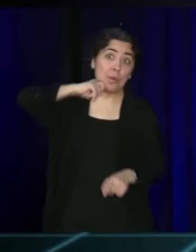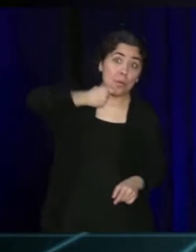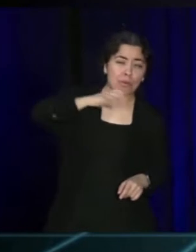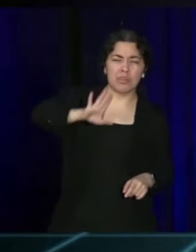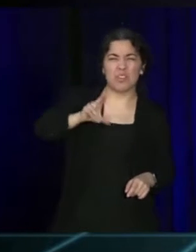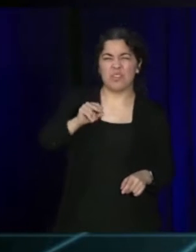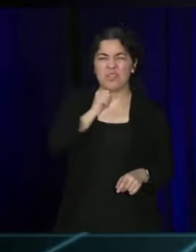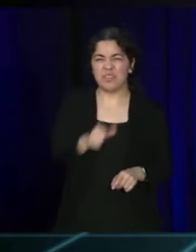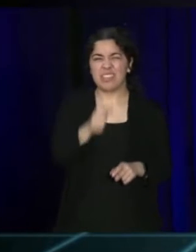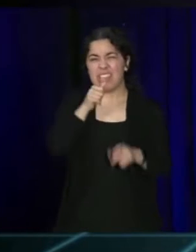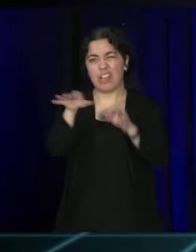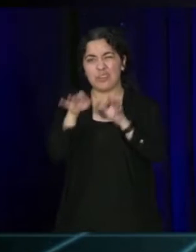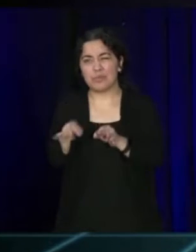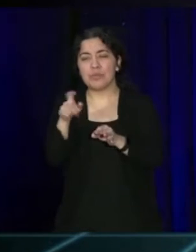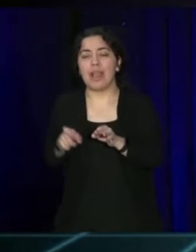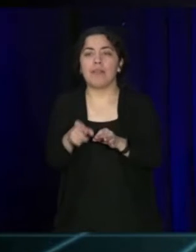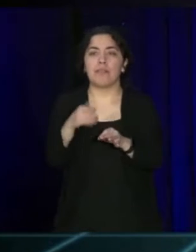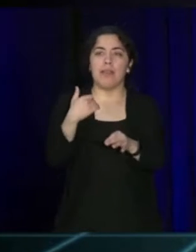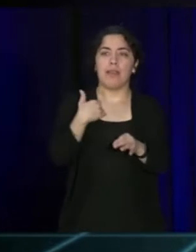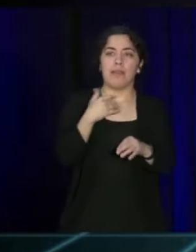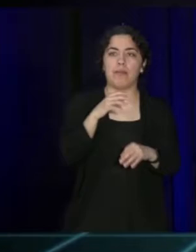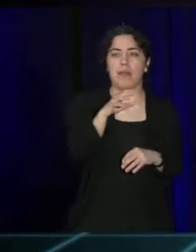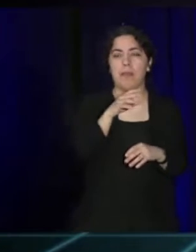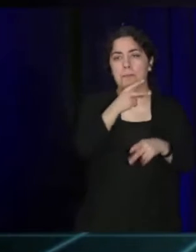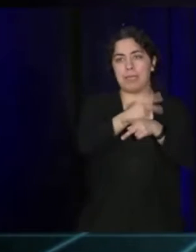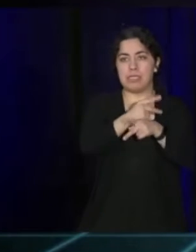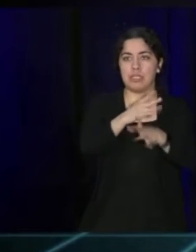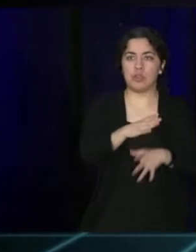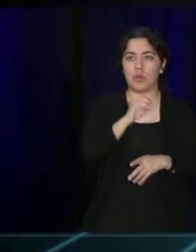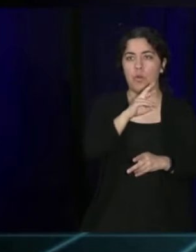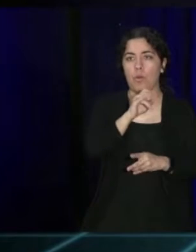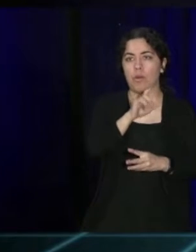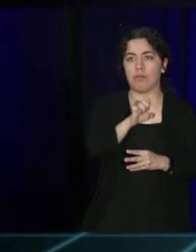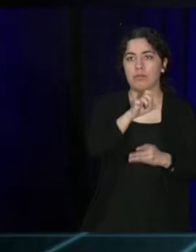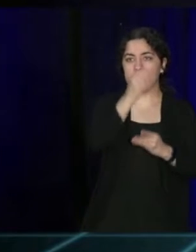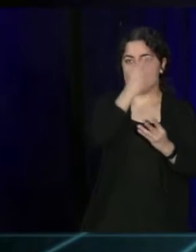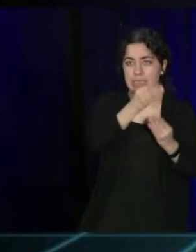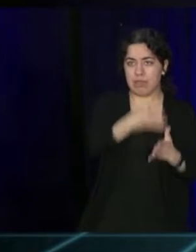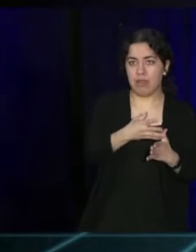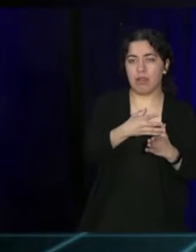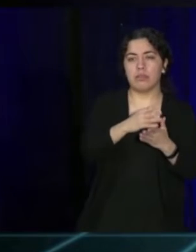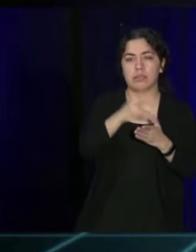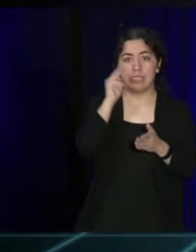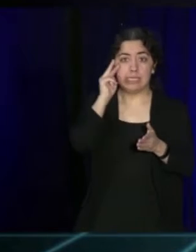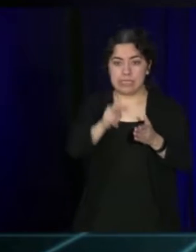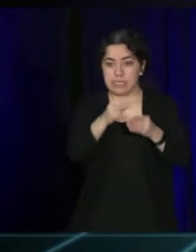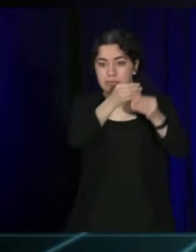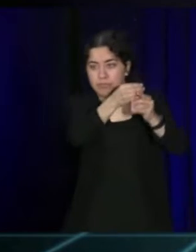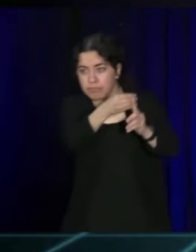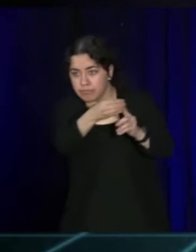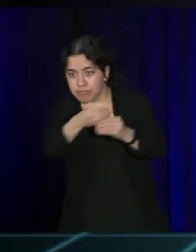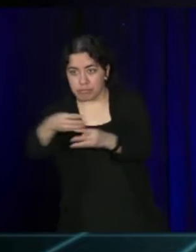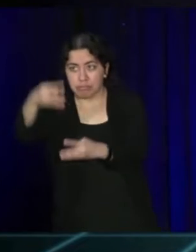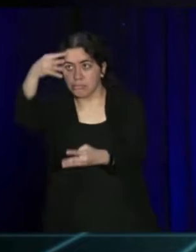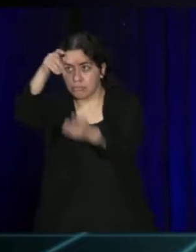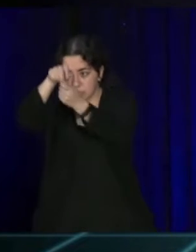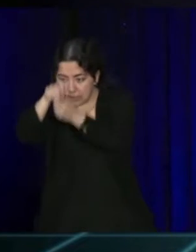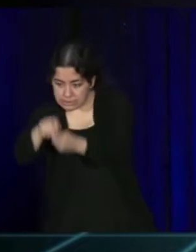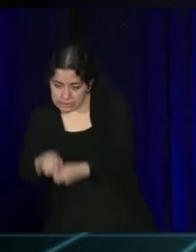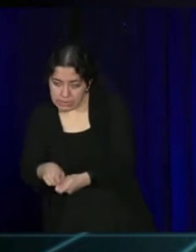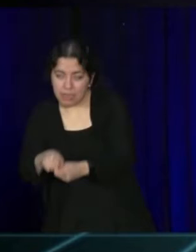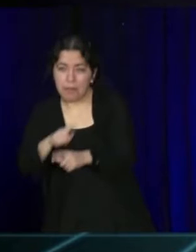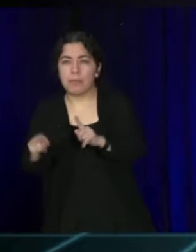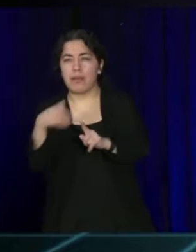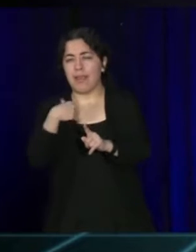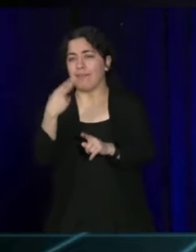or org owner to see more data. But there's a way to actually click in and then highlight sections of the contributor graph